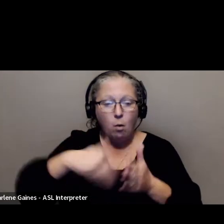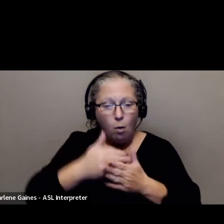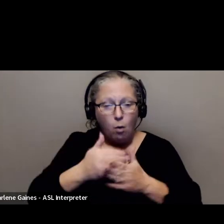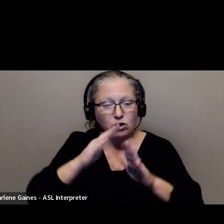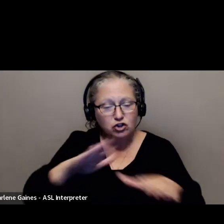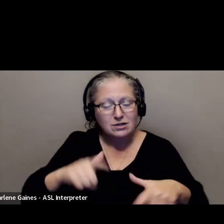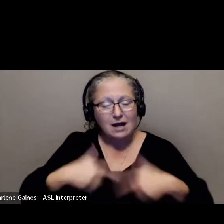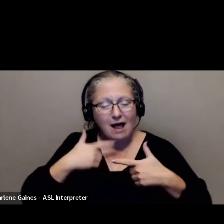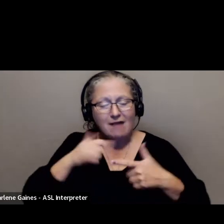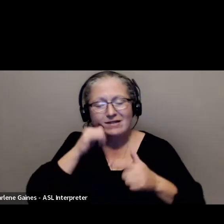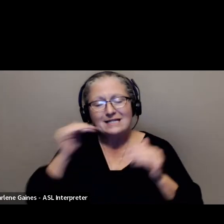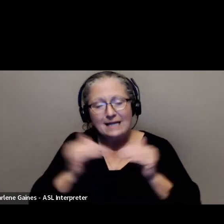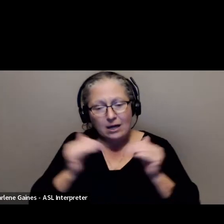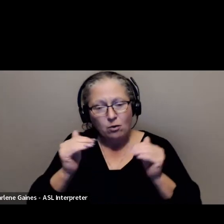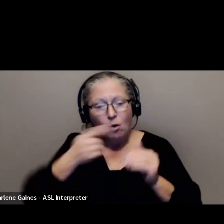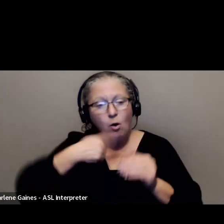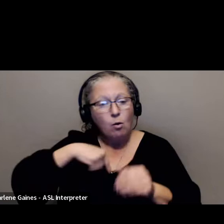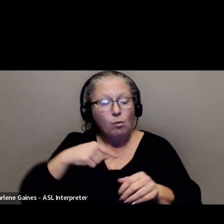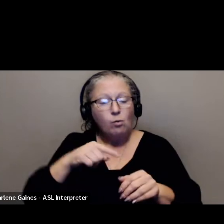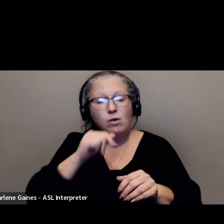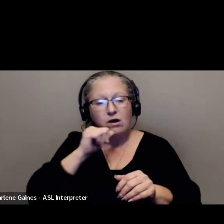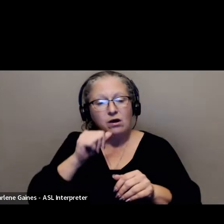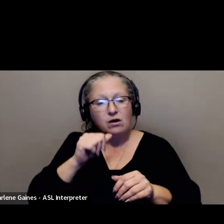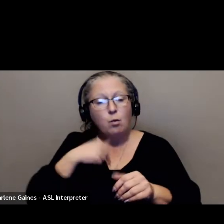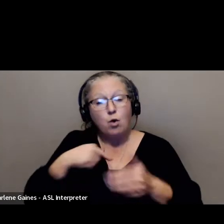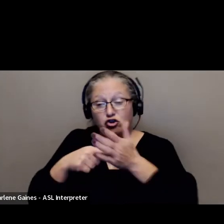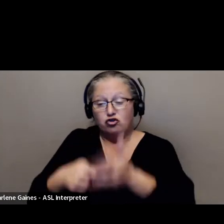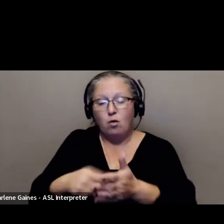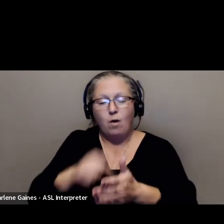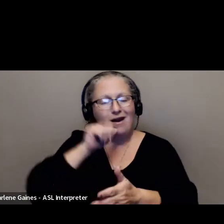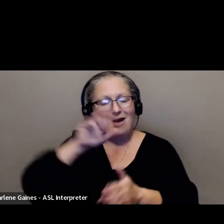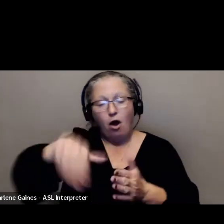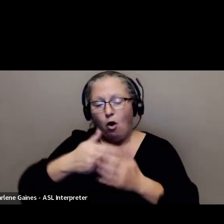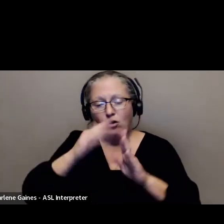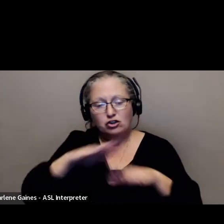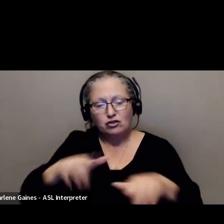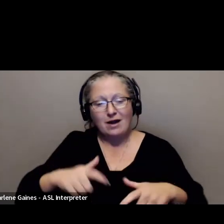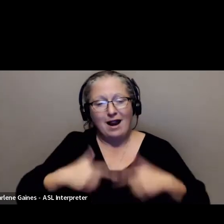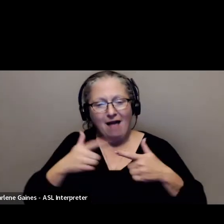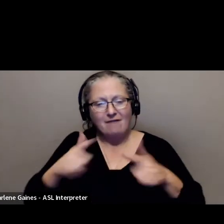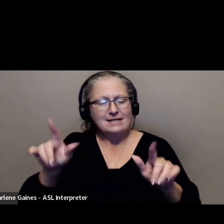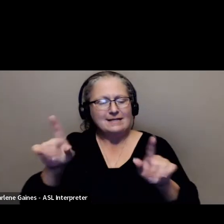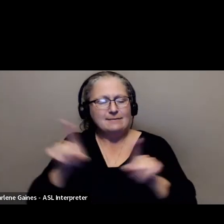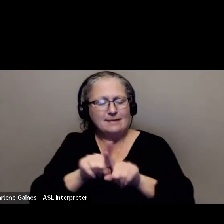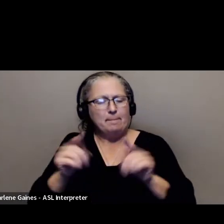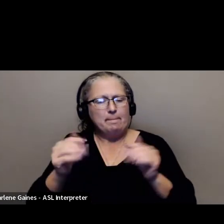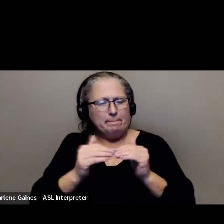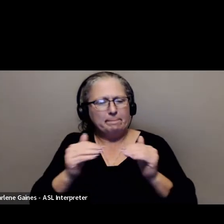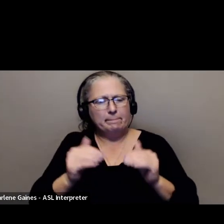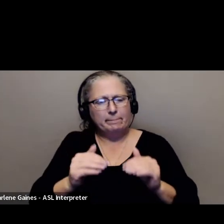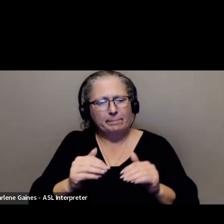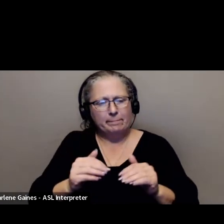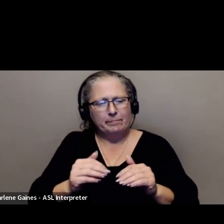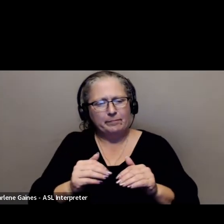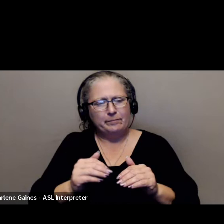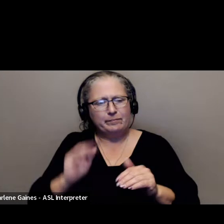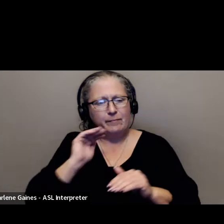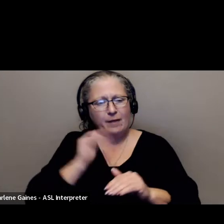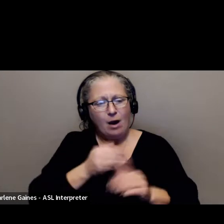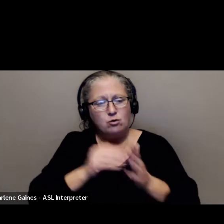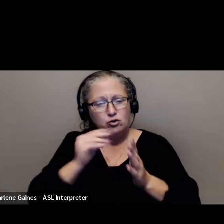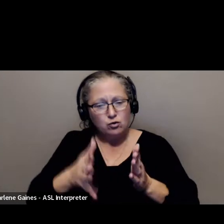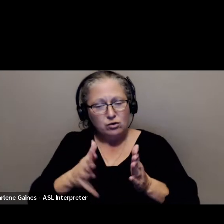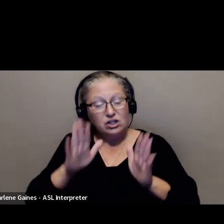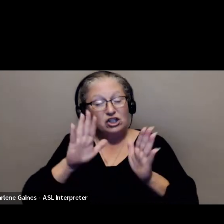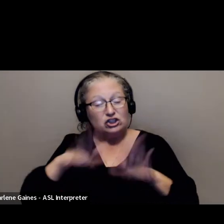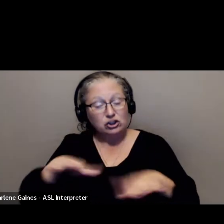be equal, and we have been unequivocally shown that not all children's lives are worth the same. Our students, our